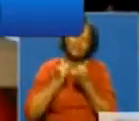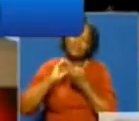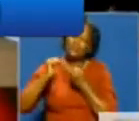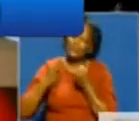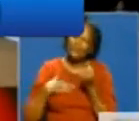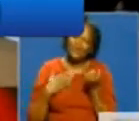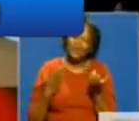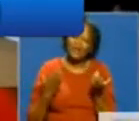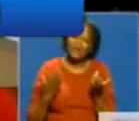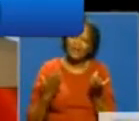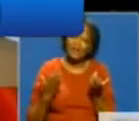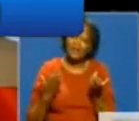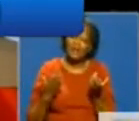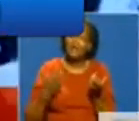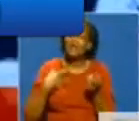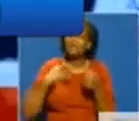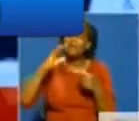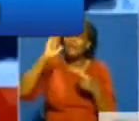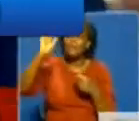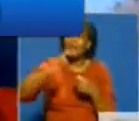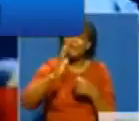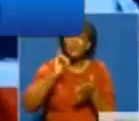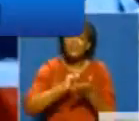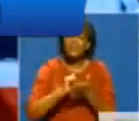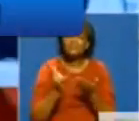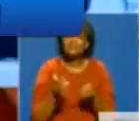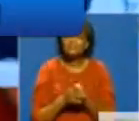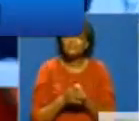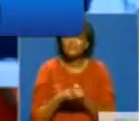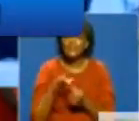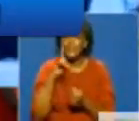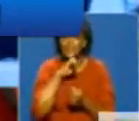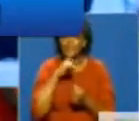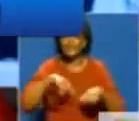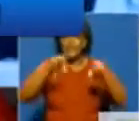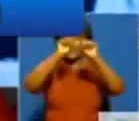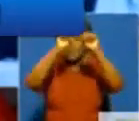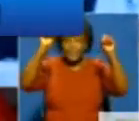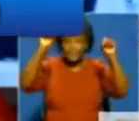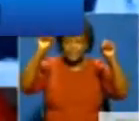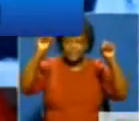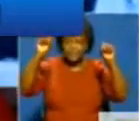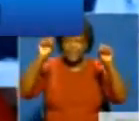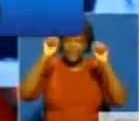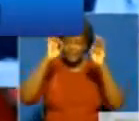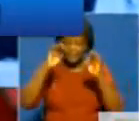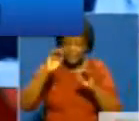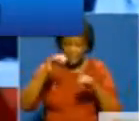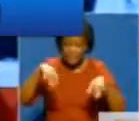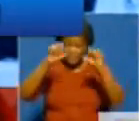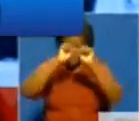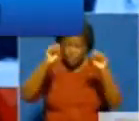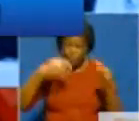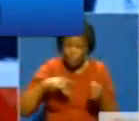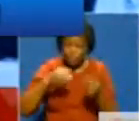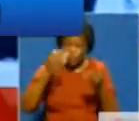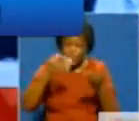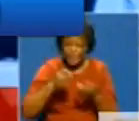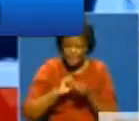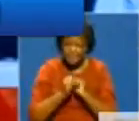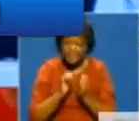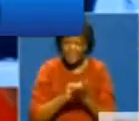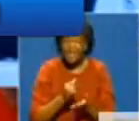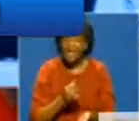a parliament that is hostile to that president. And if that president wants to make changes that are helpful to the